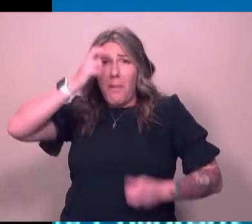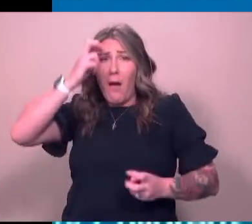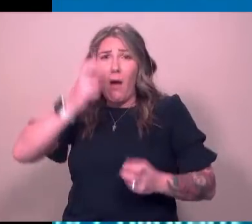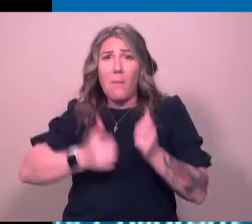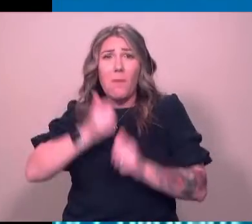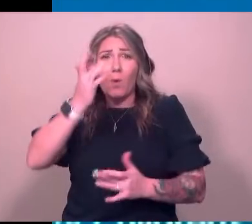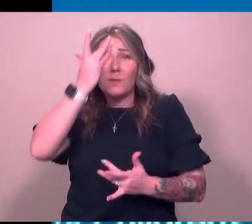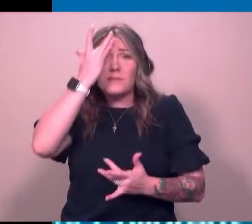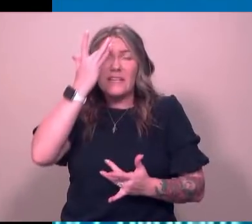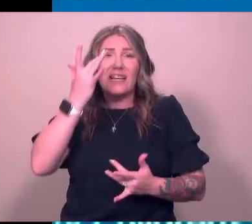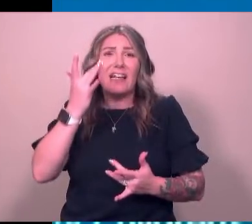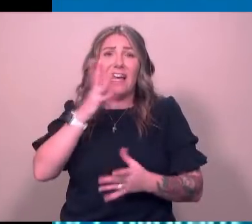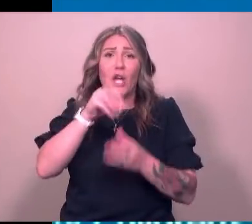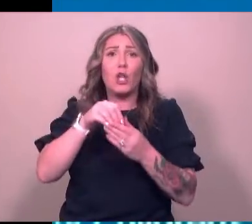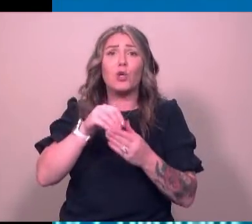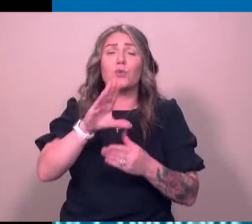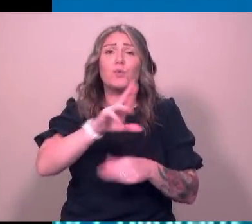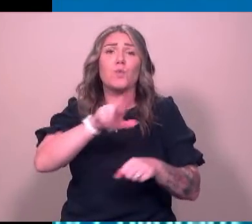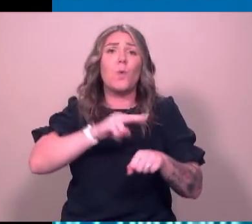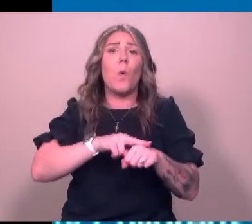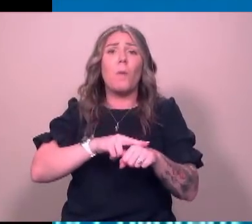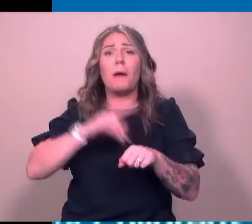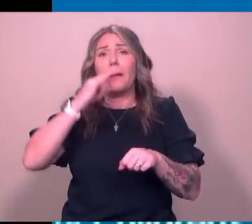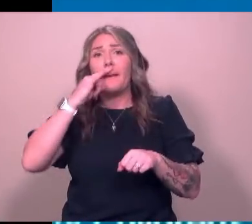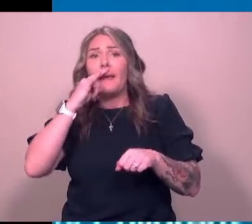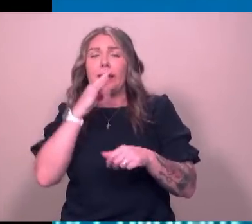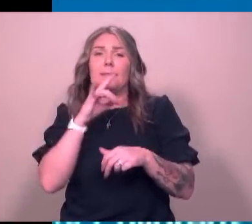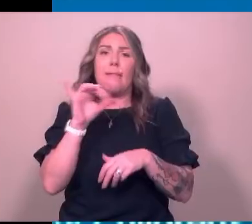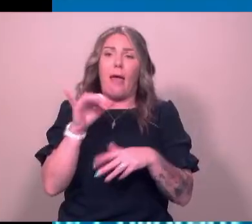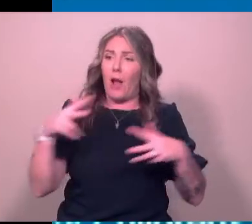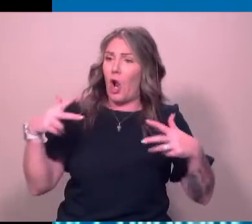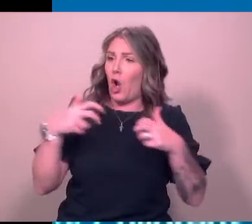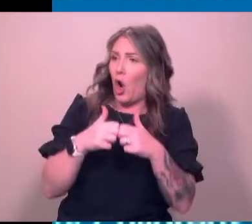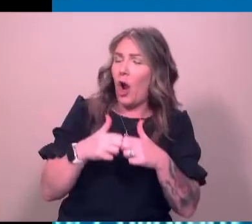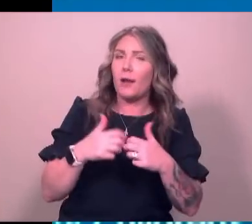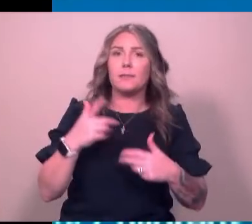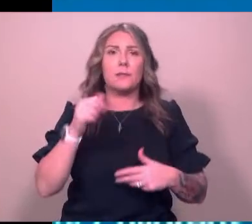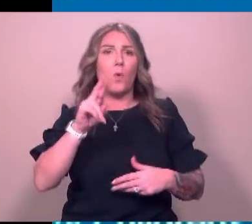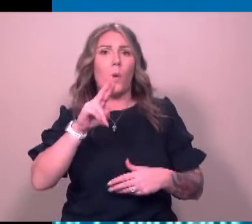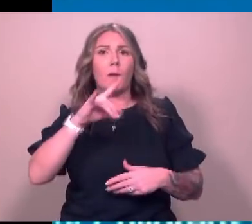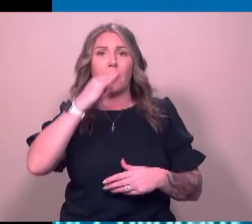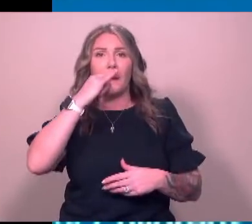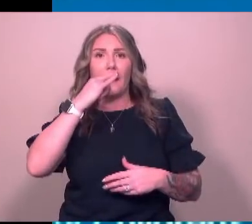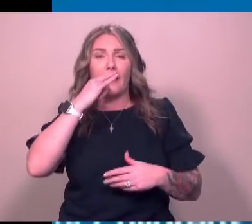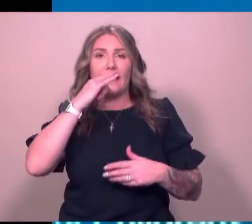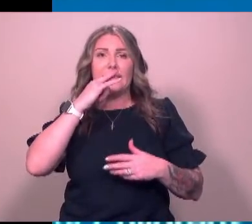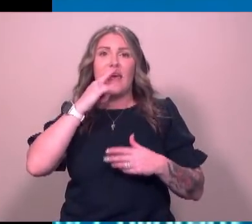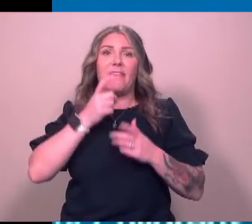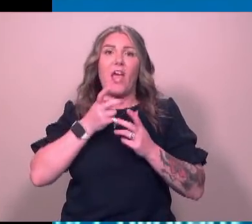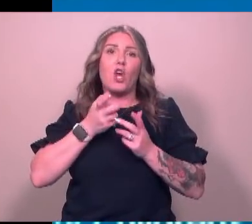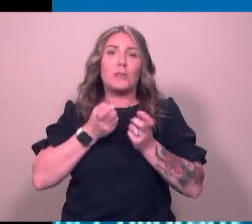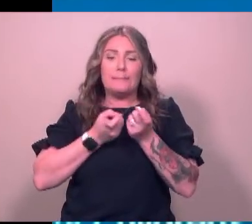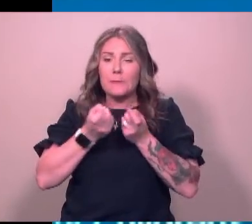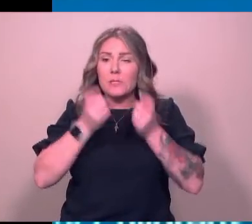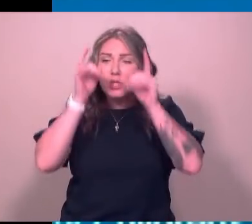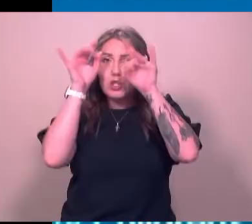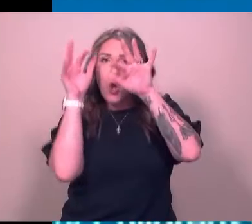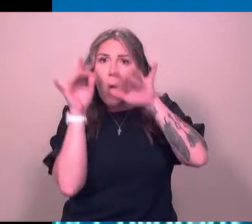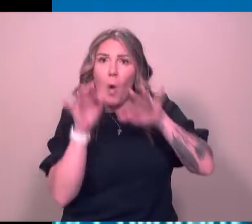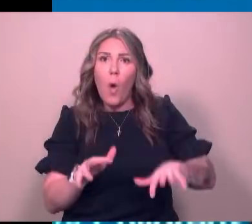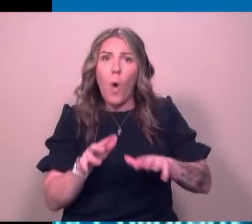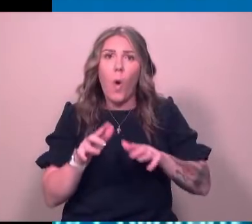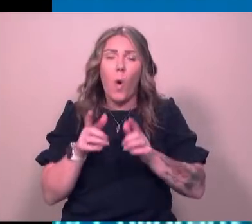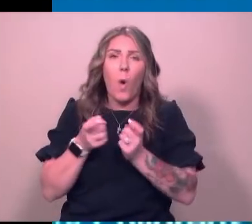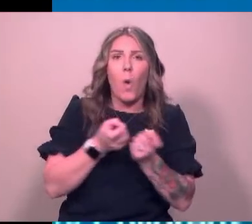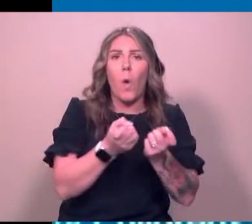And that includes your normal kids that get into car accidents. That includes your children that have sledding accidents when it snows again tonight.